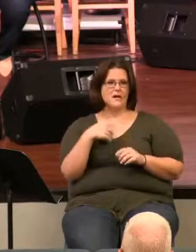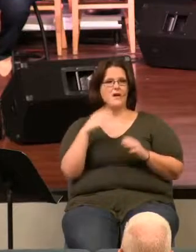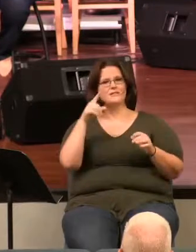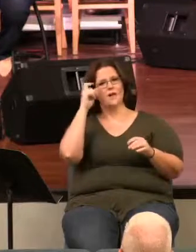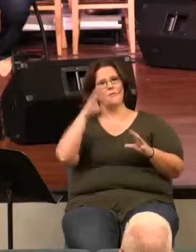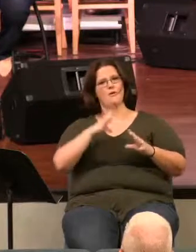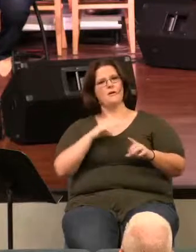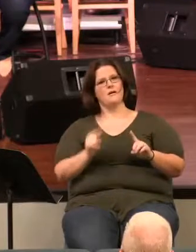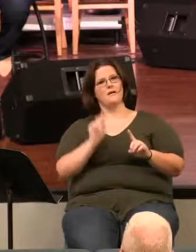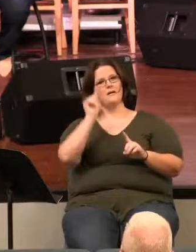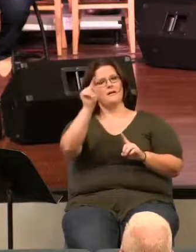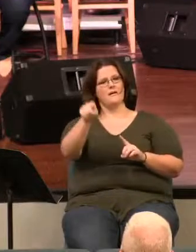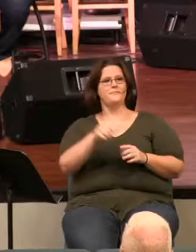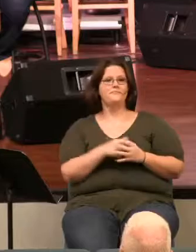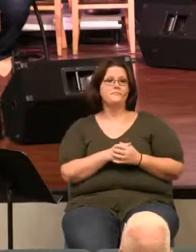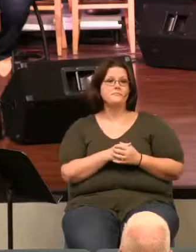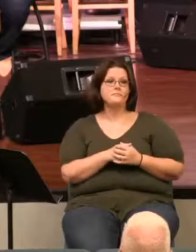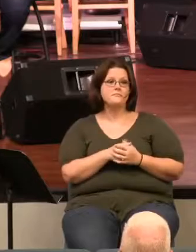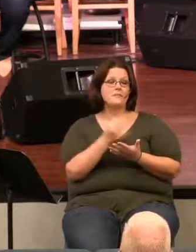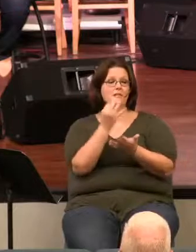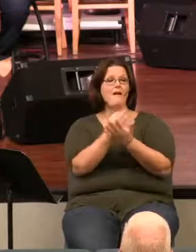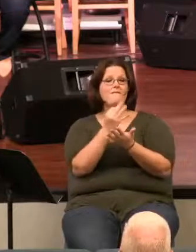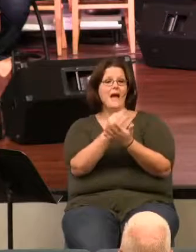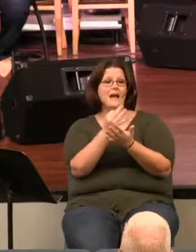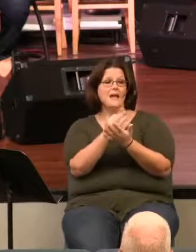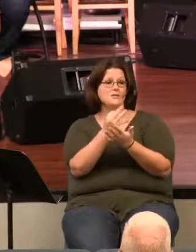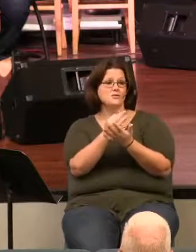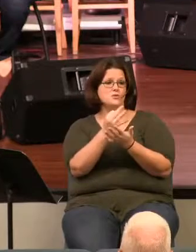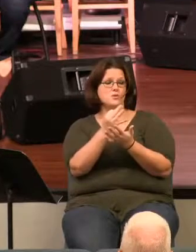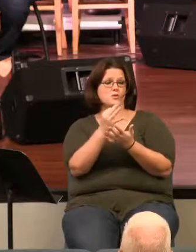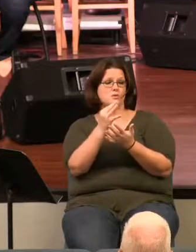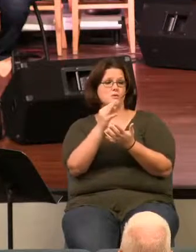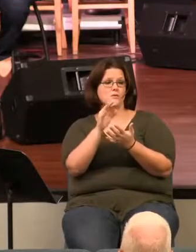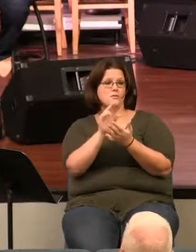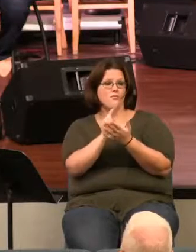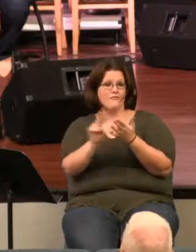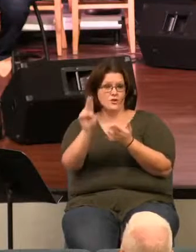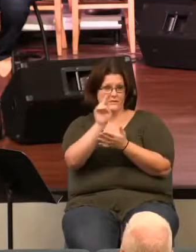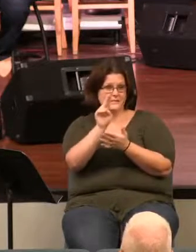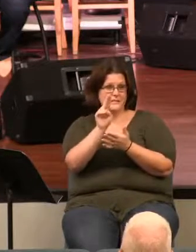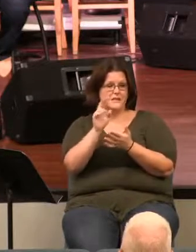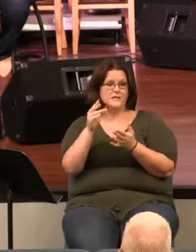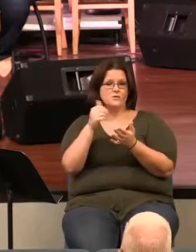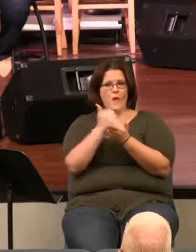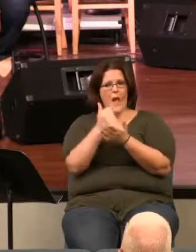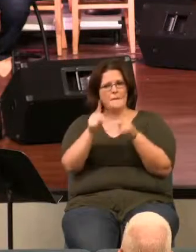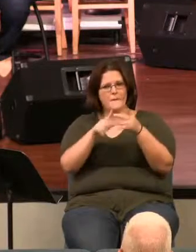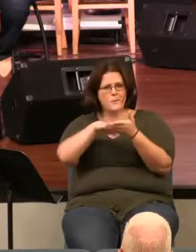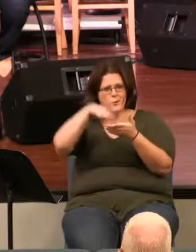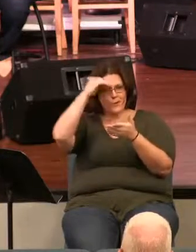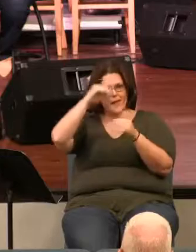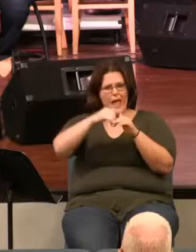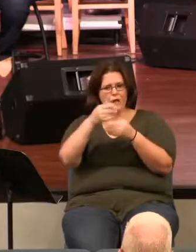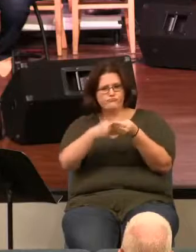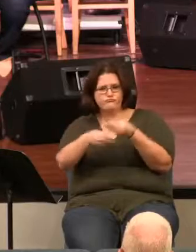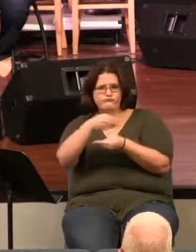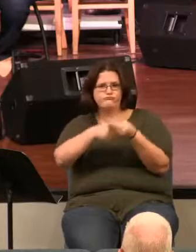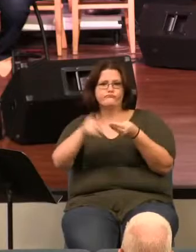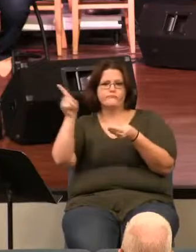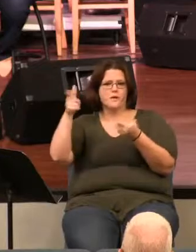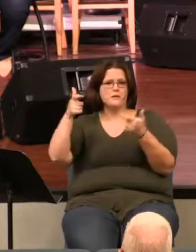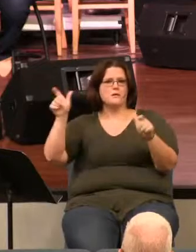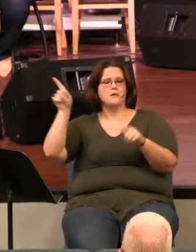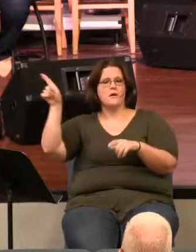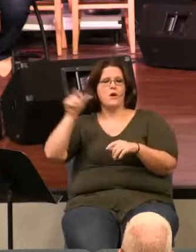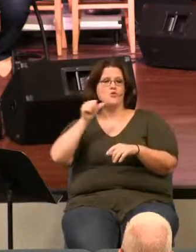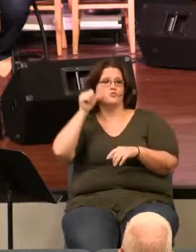Financial Peace University will be starting up this Tuesday. Brother Jan Zerlippi will be teaching that. Large classroom over in the Adult Center. You